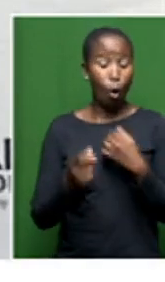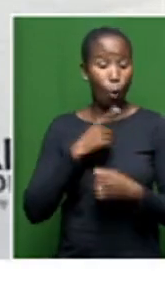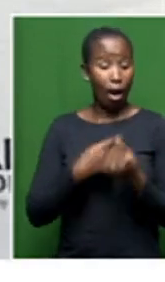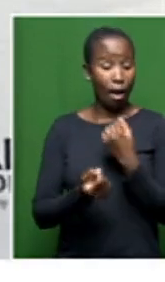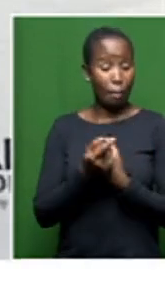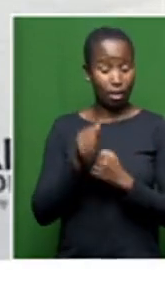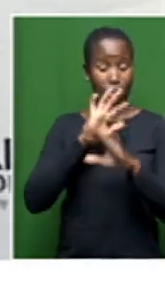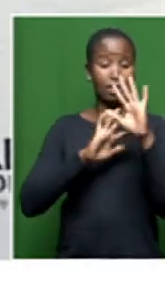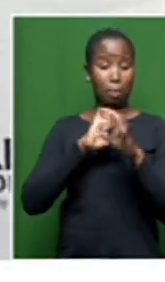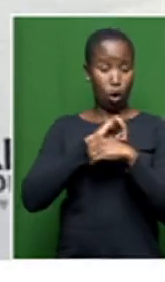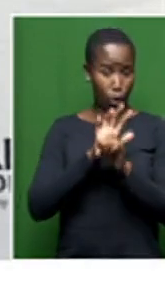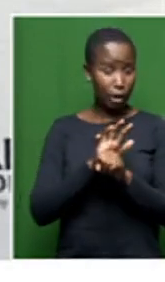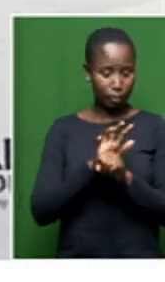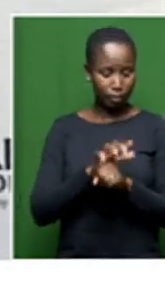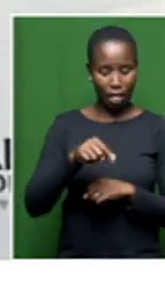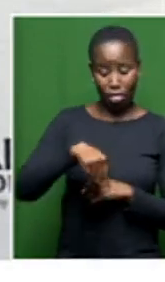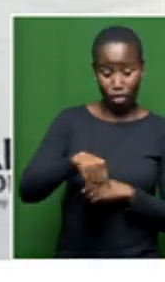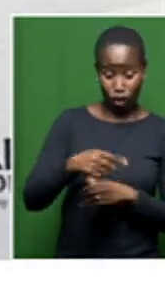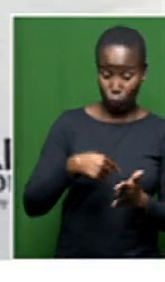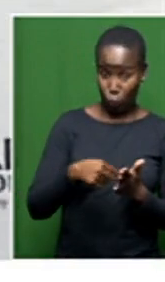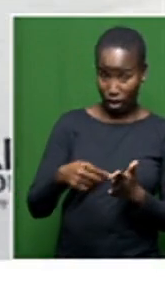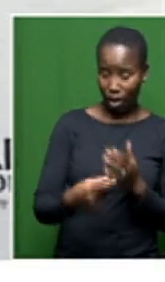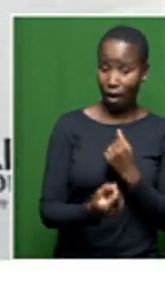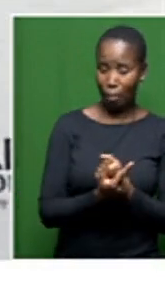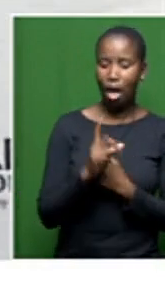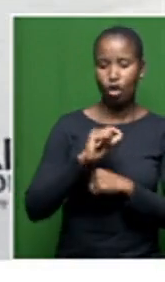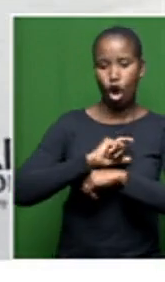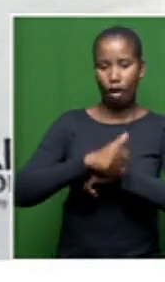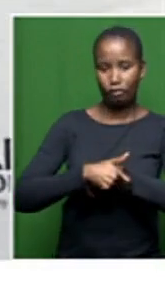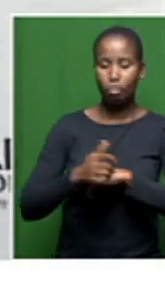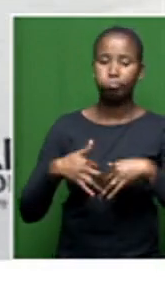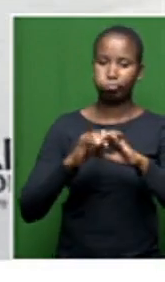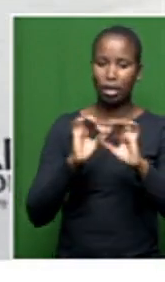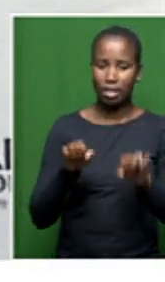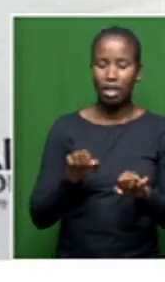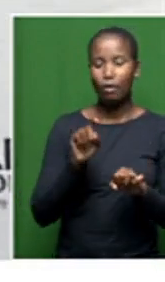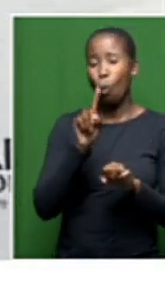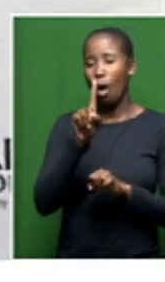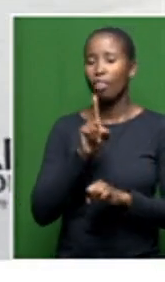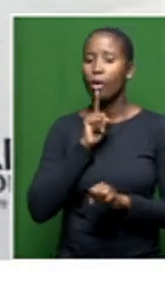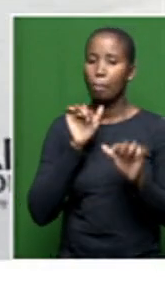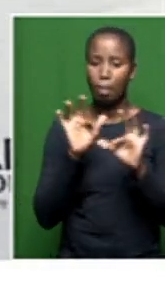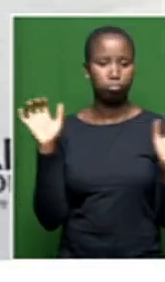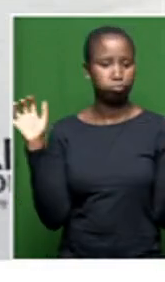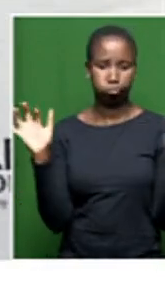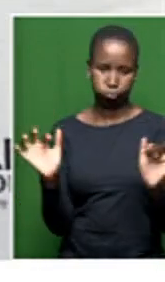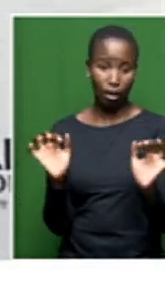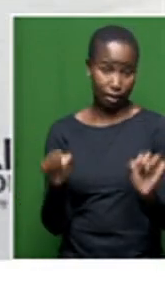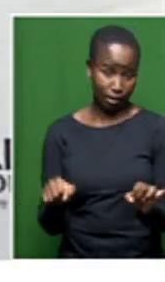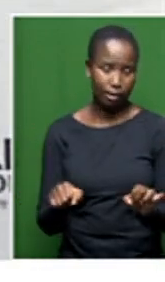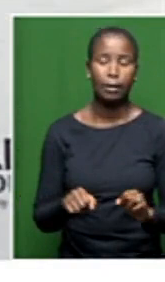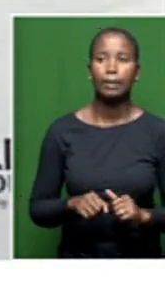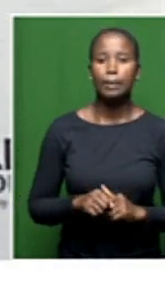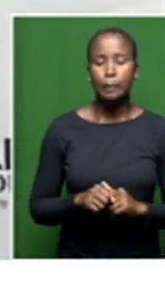Now, this week, we will have the conference, as you mentioned, 1,000 delegates. And, you know, the format